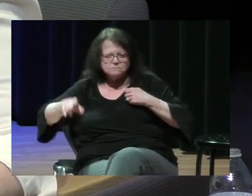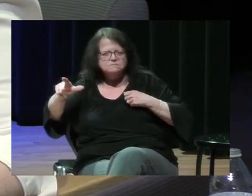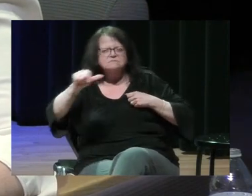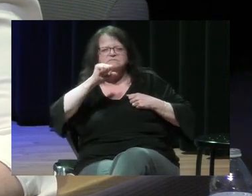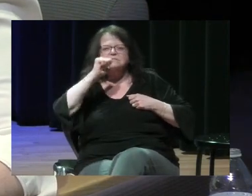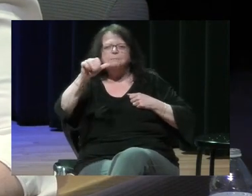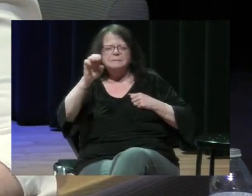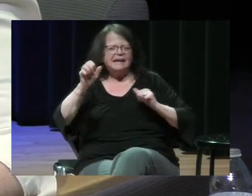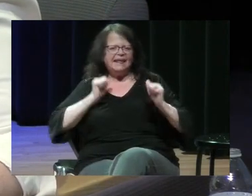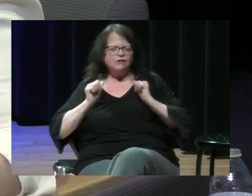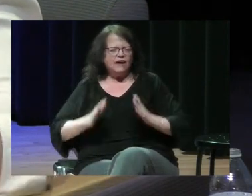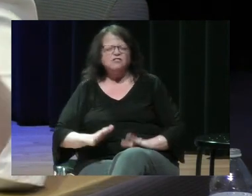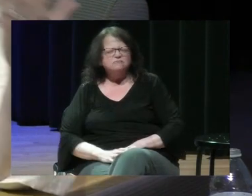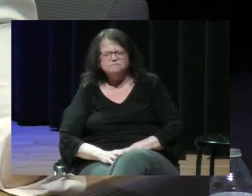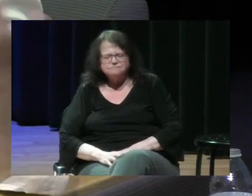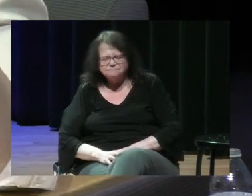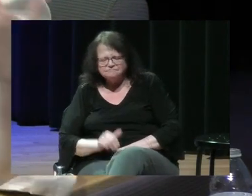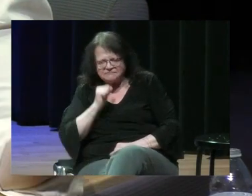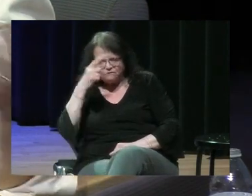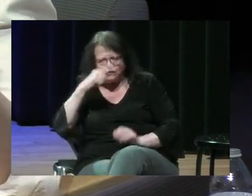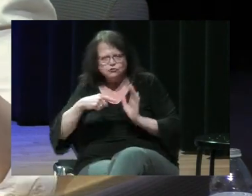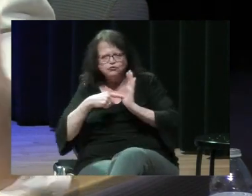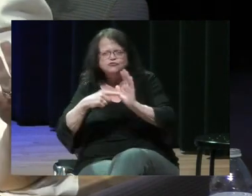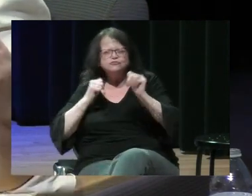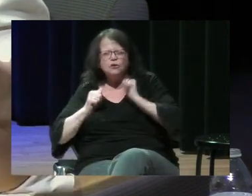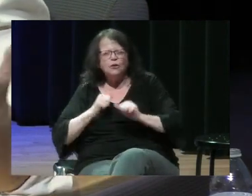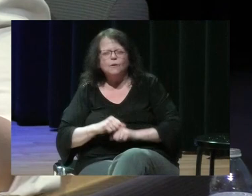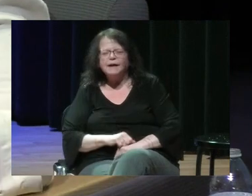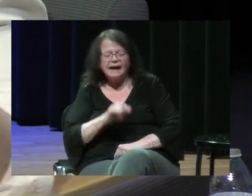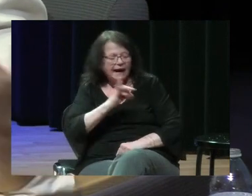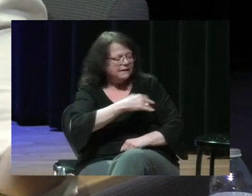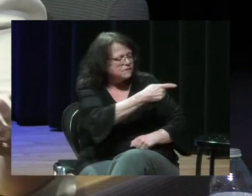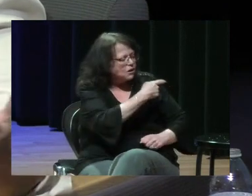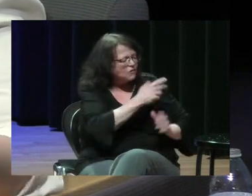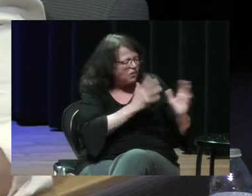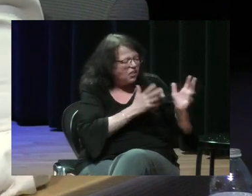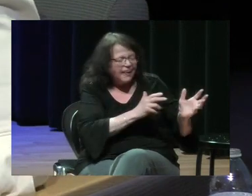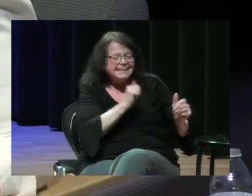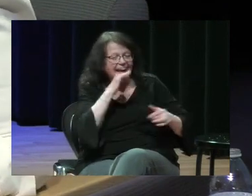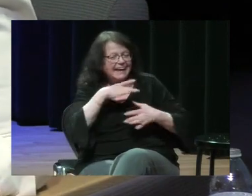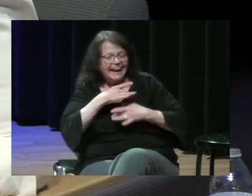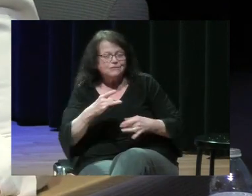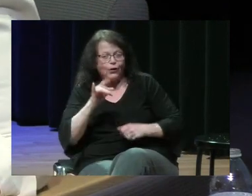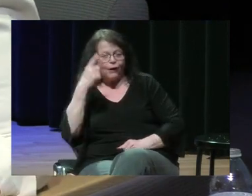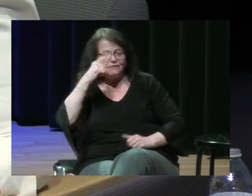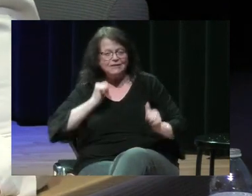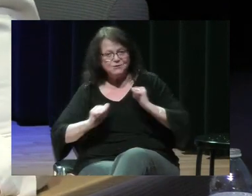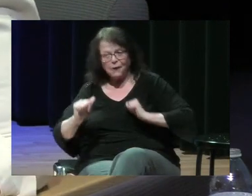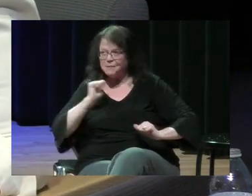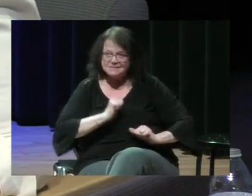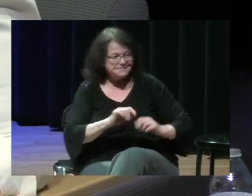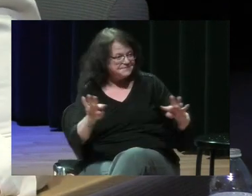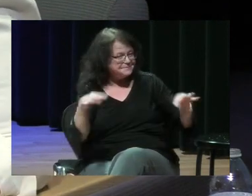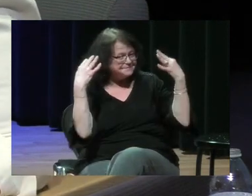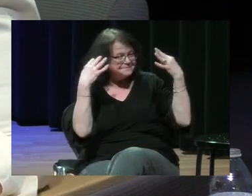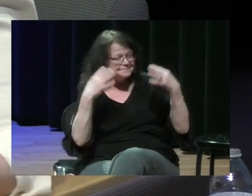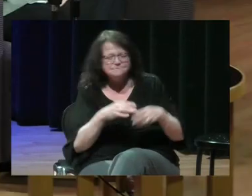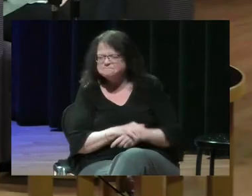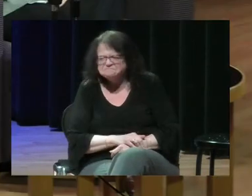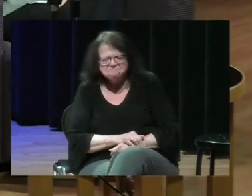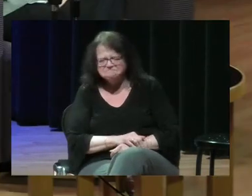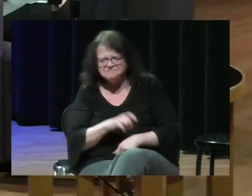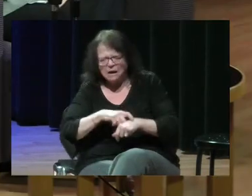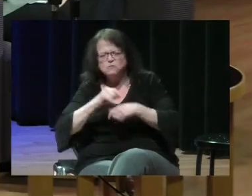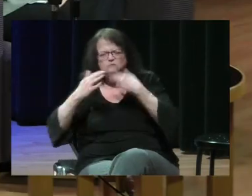show. If this stops being interesting between the two of us, then it's time to move on and do something else with our lives. Well, I have